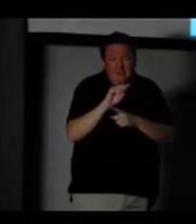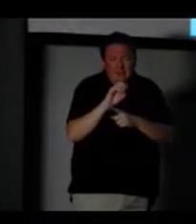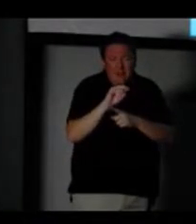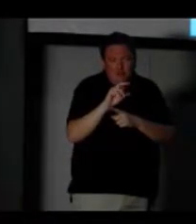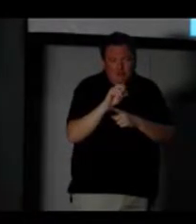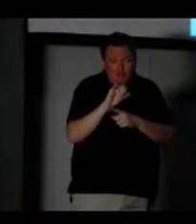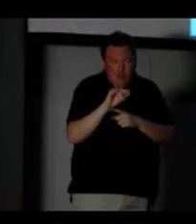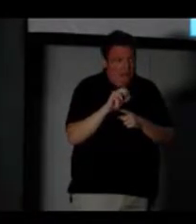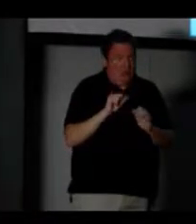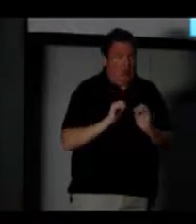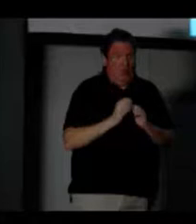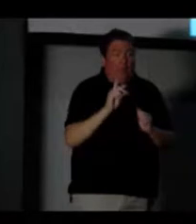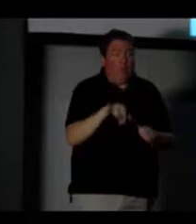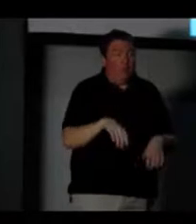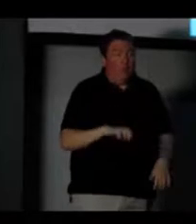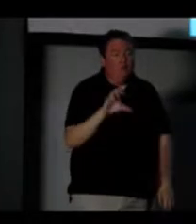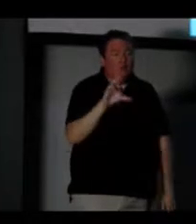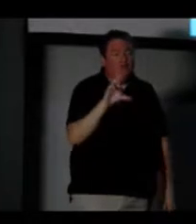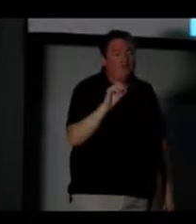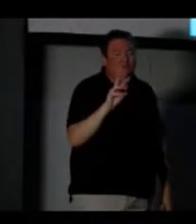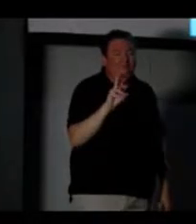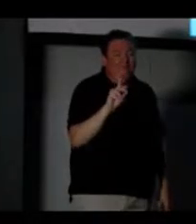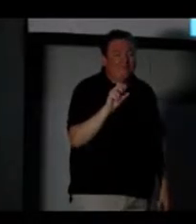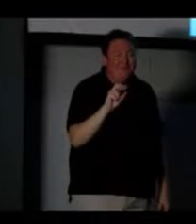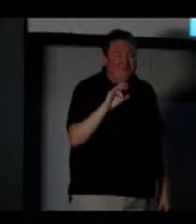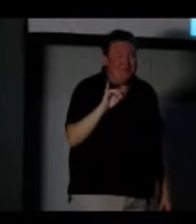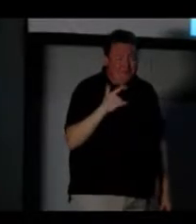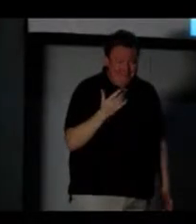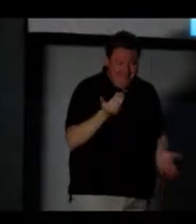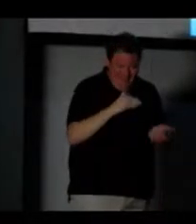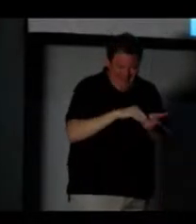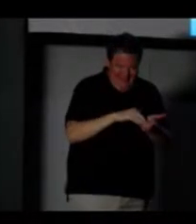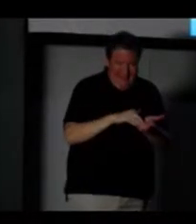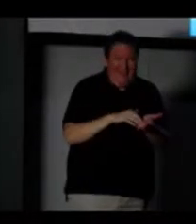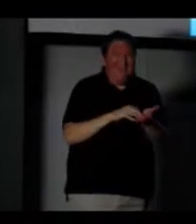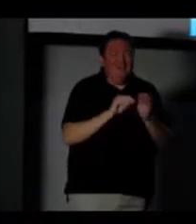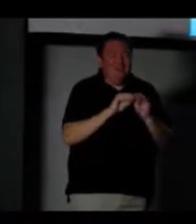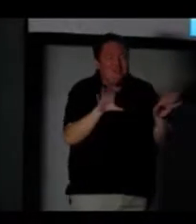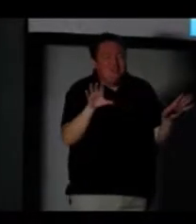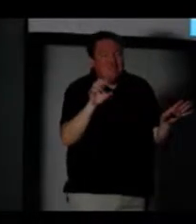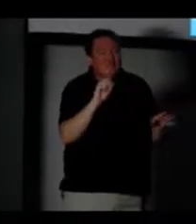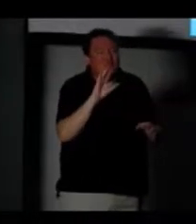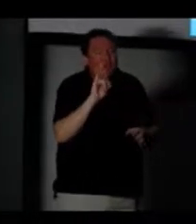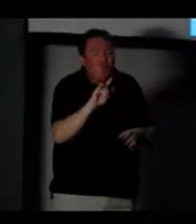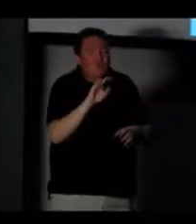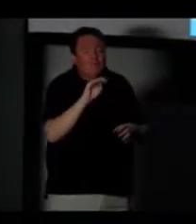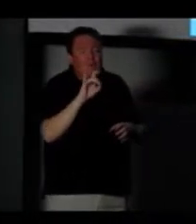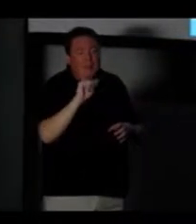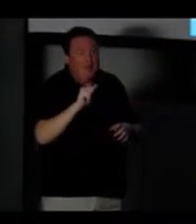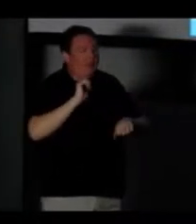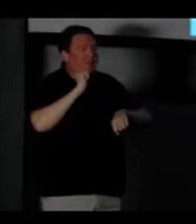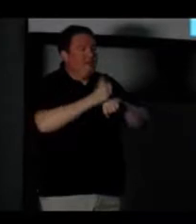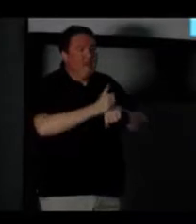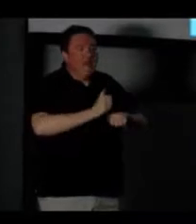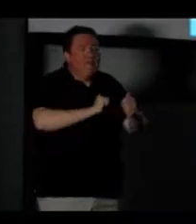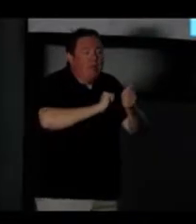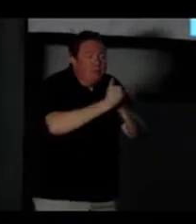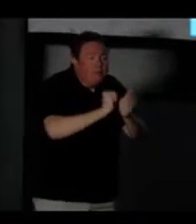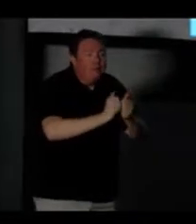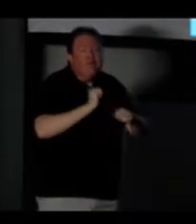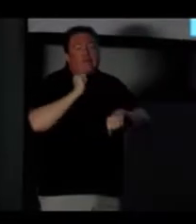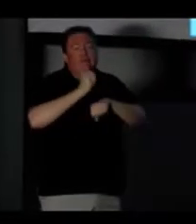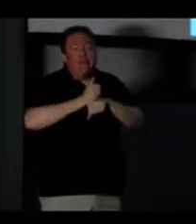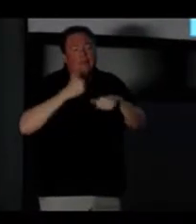crowdsourcing to do that. A huge crowdsourcing campaign was set up using a lot of social media, a lot of competitions and games to get people involved in